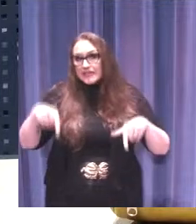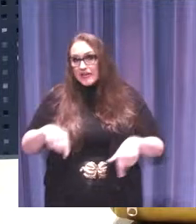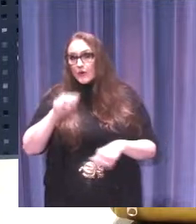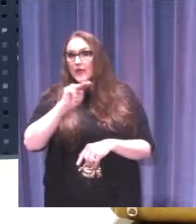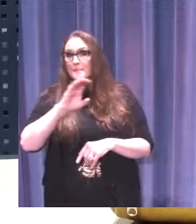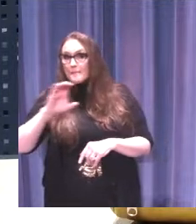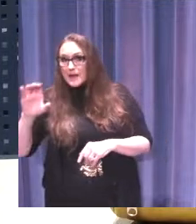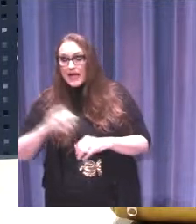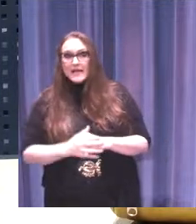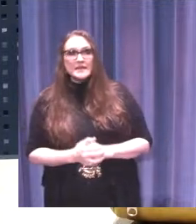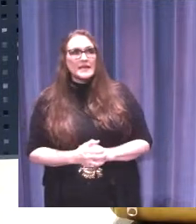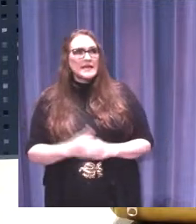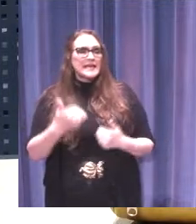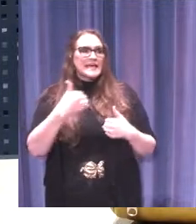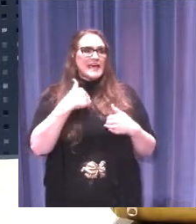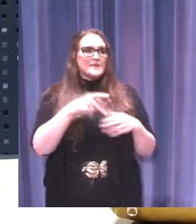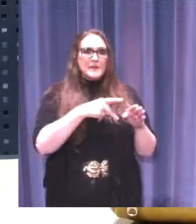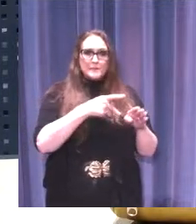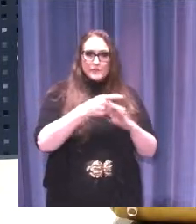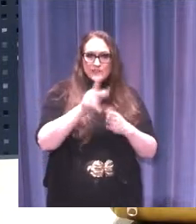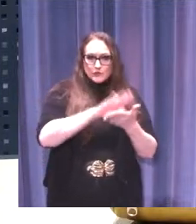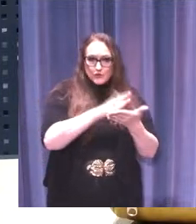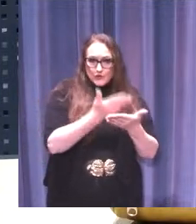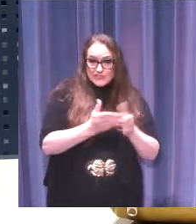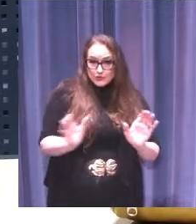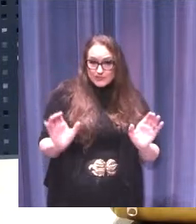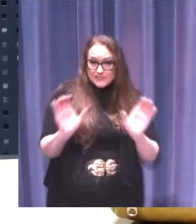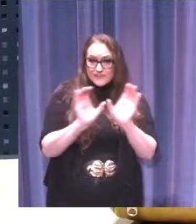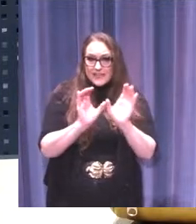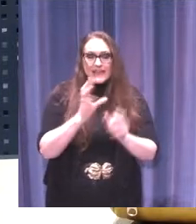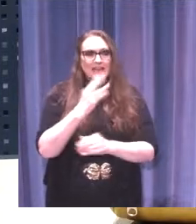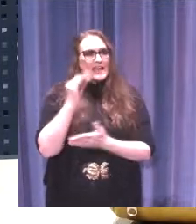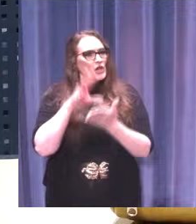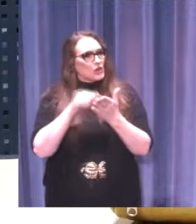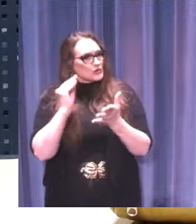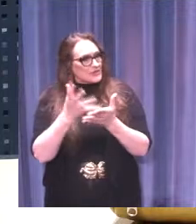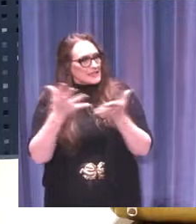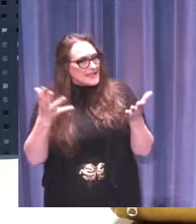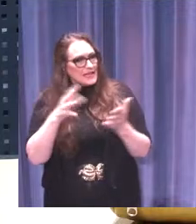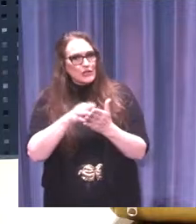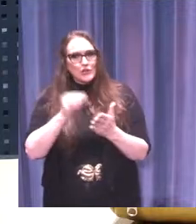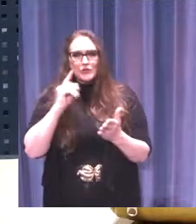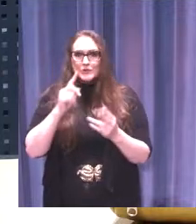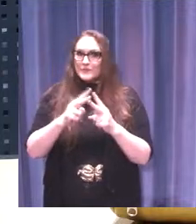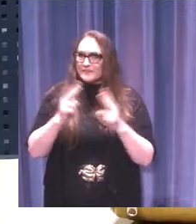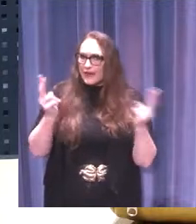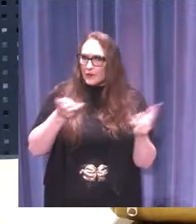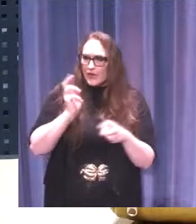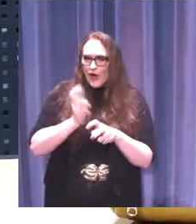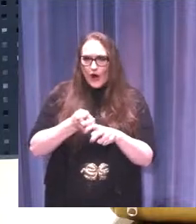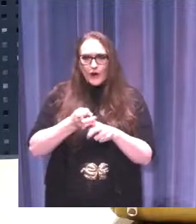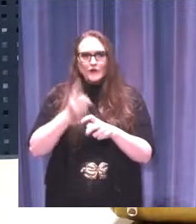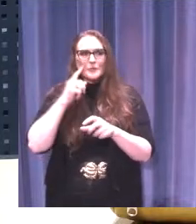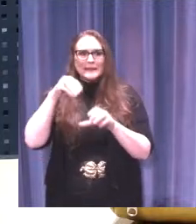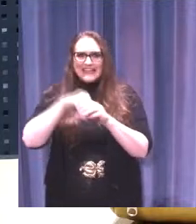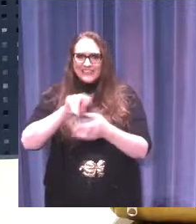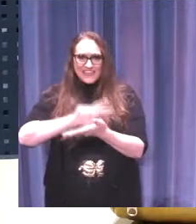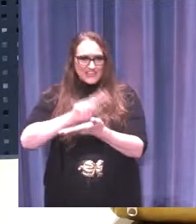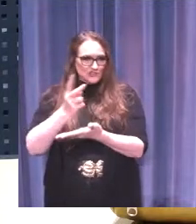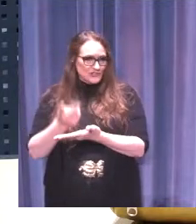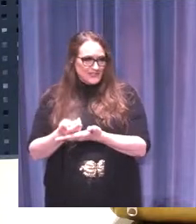Mott. I have my professional cooking certificate, and I learned a lot. Learned it was very hard to be in the